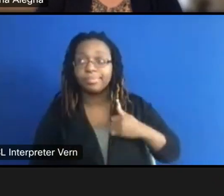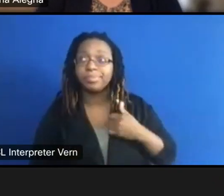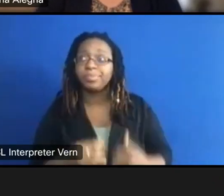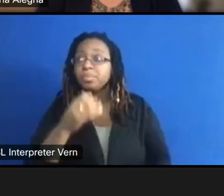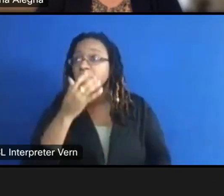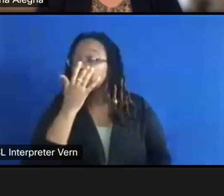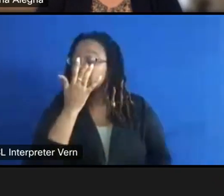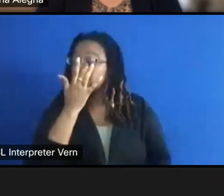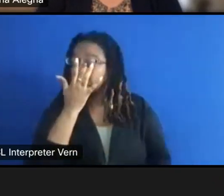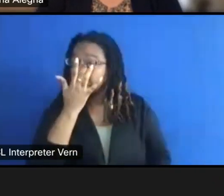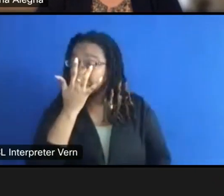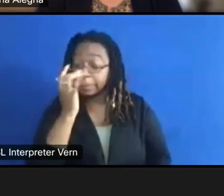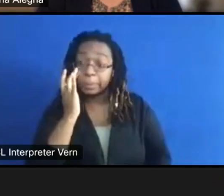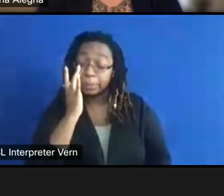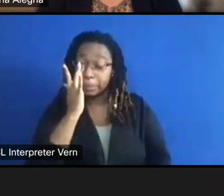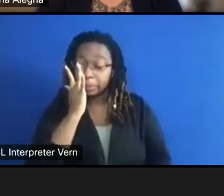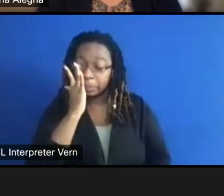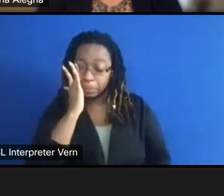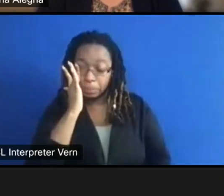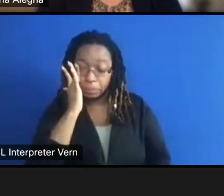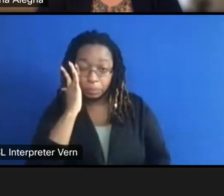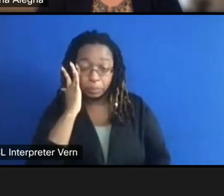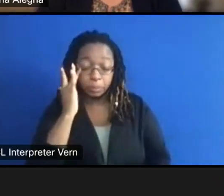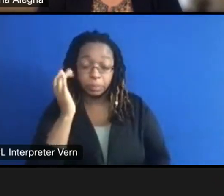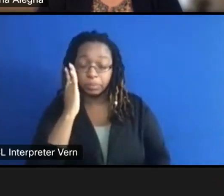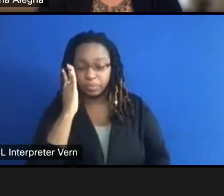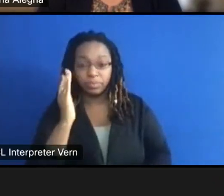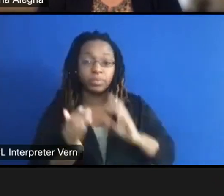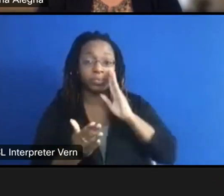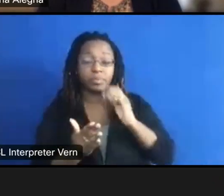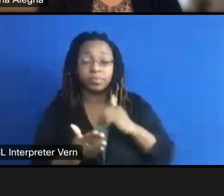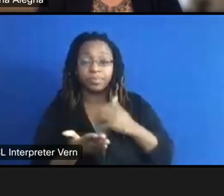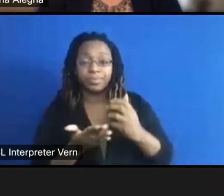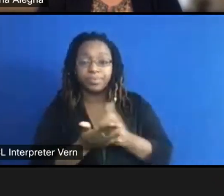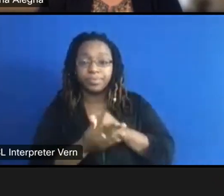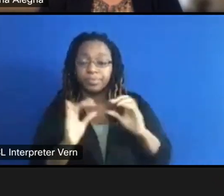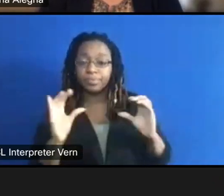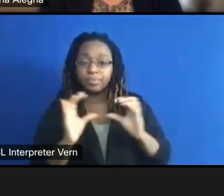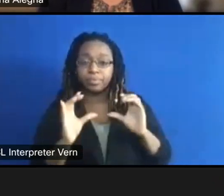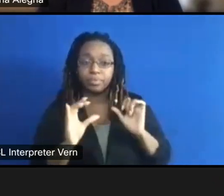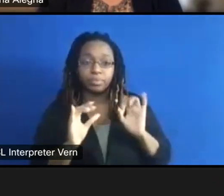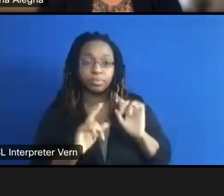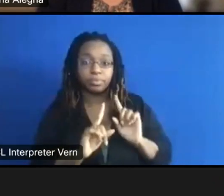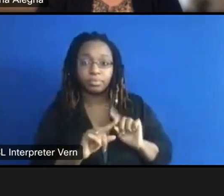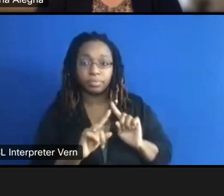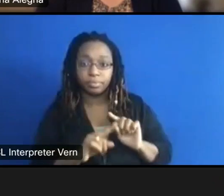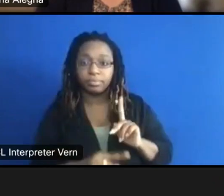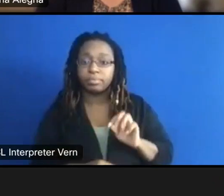Will we get certificates of attendance? Carla says yes.